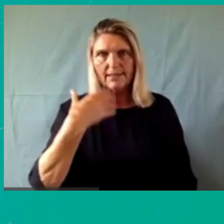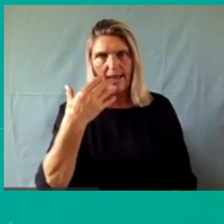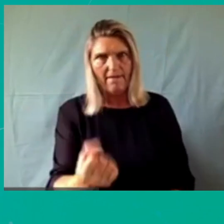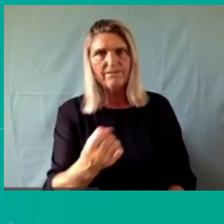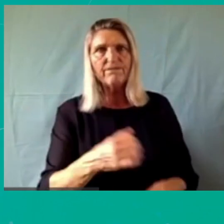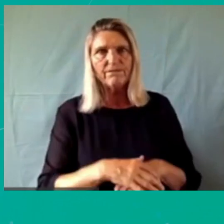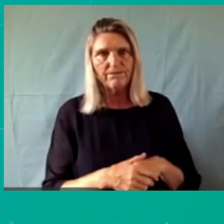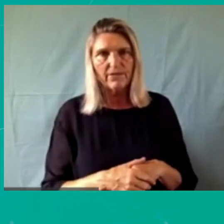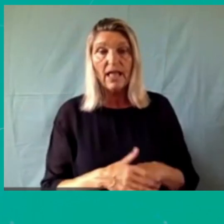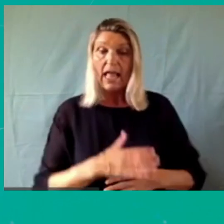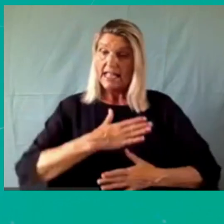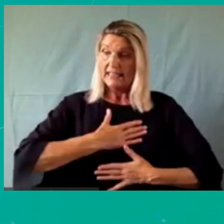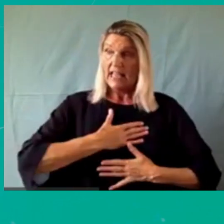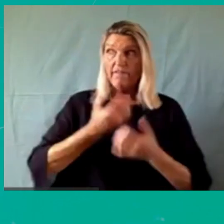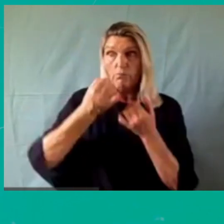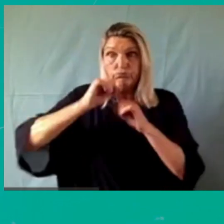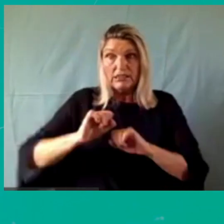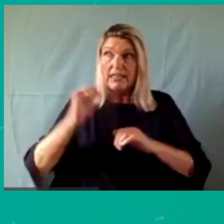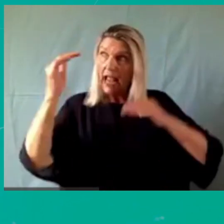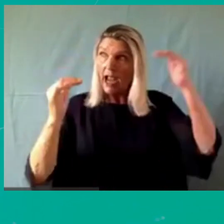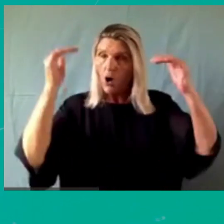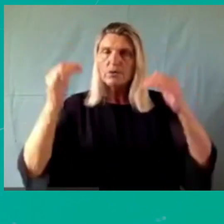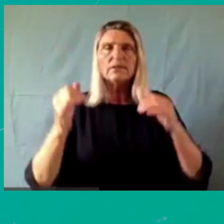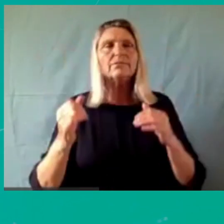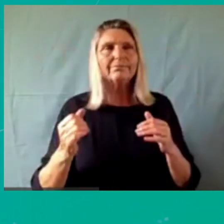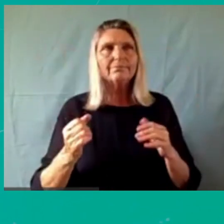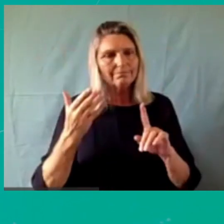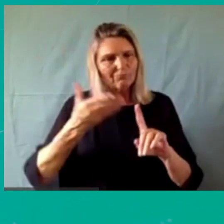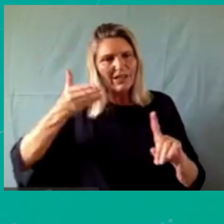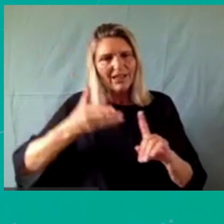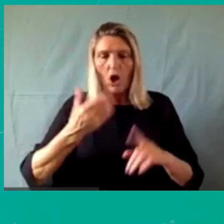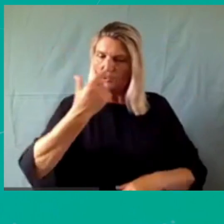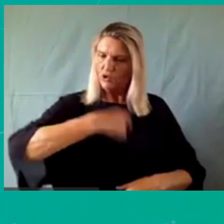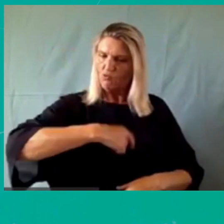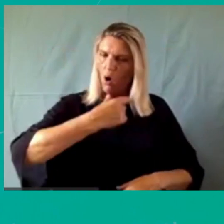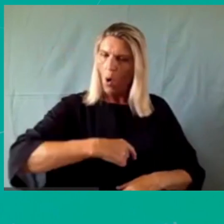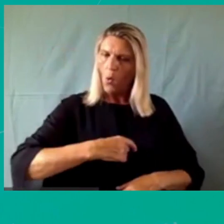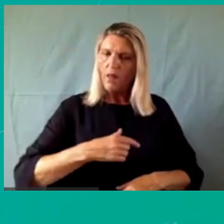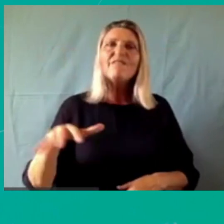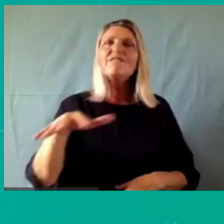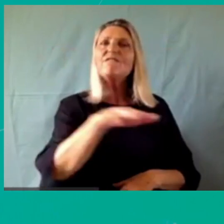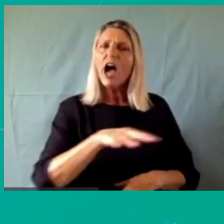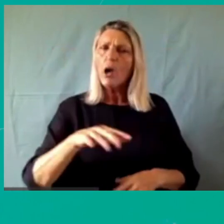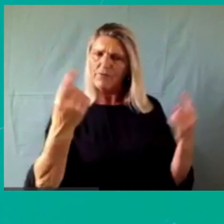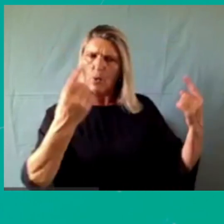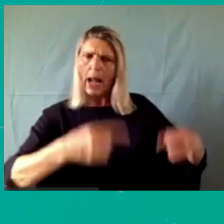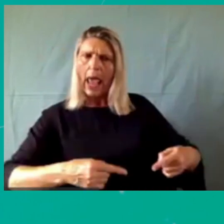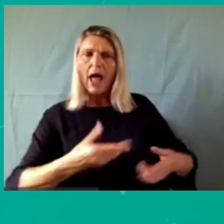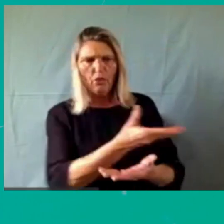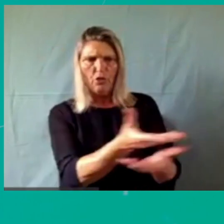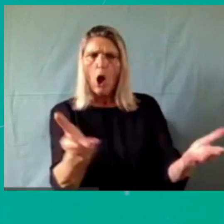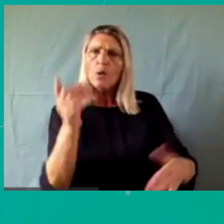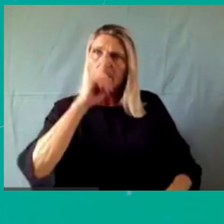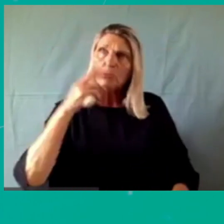the important role of family and whānau in enabling their family members' aspirations and promotes positive